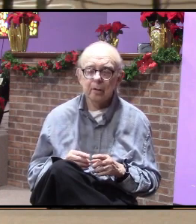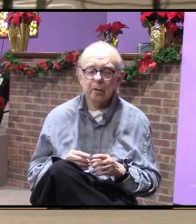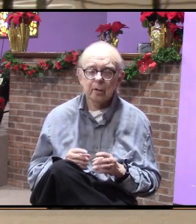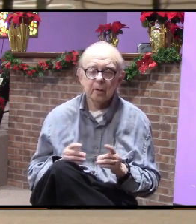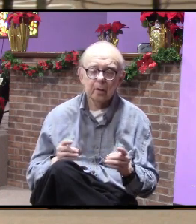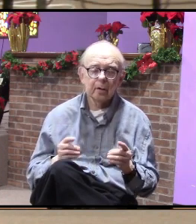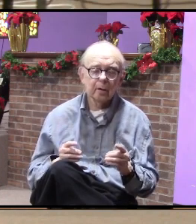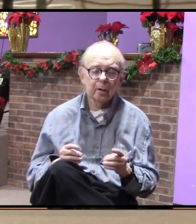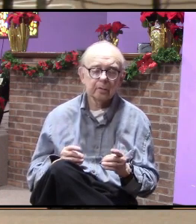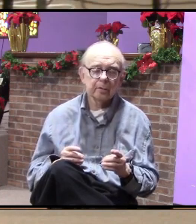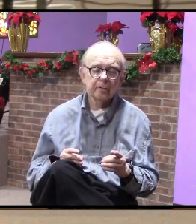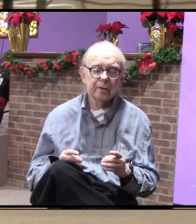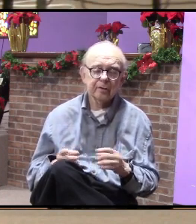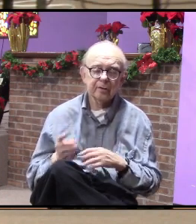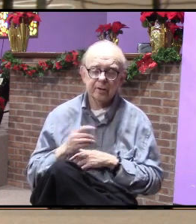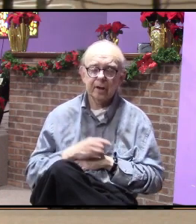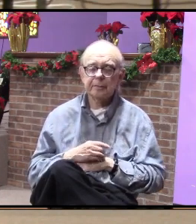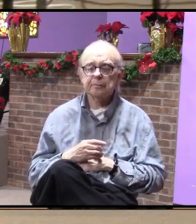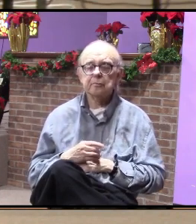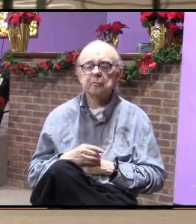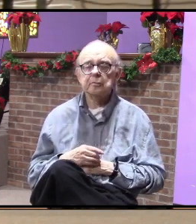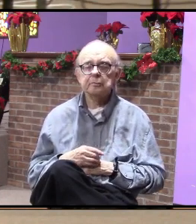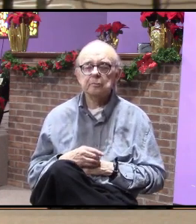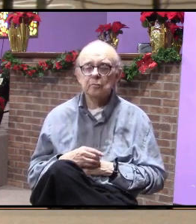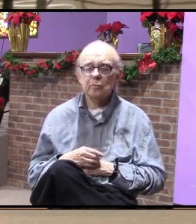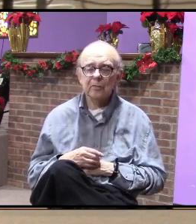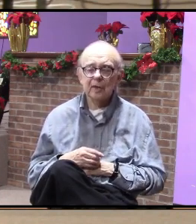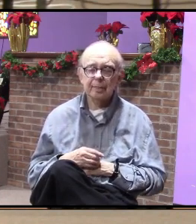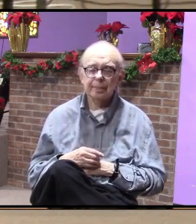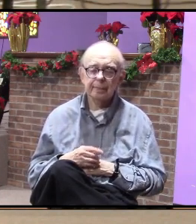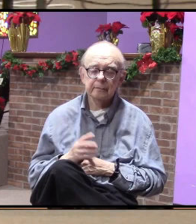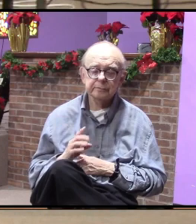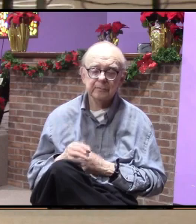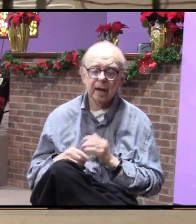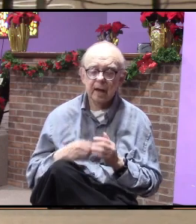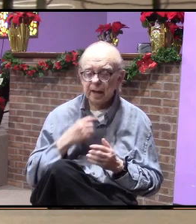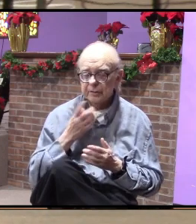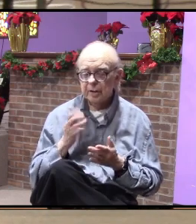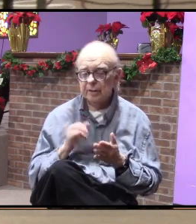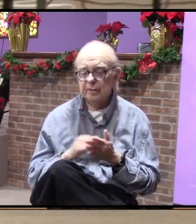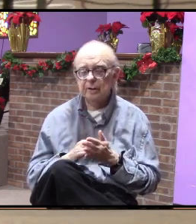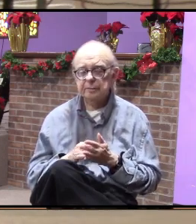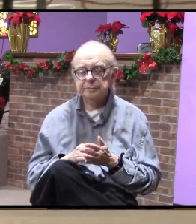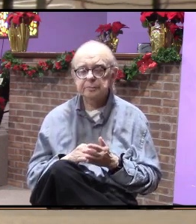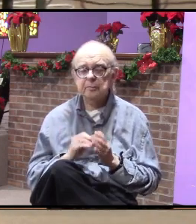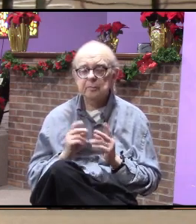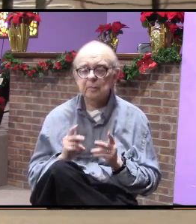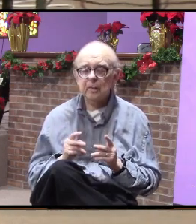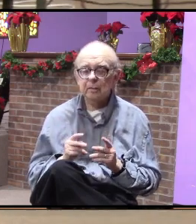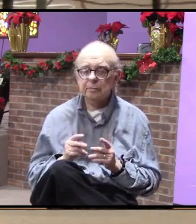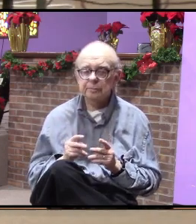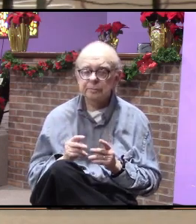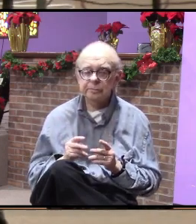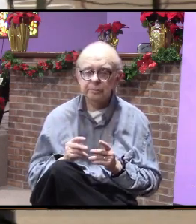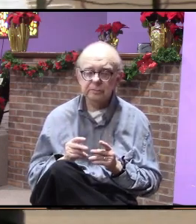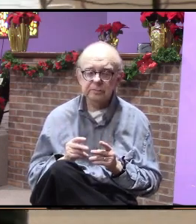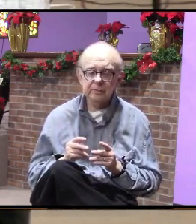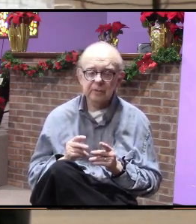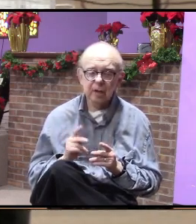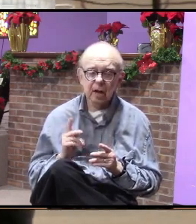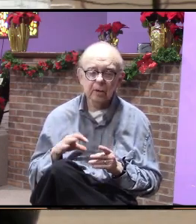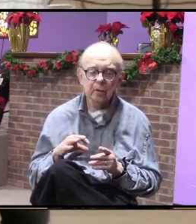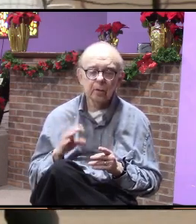During the course of the day, now, I have to say this, okay? I have to pick on my